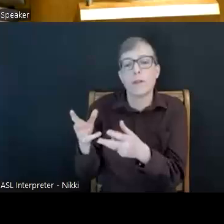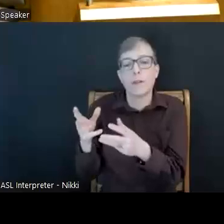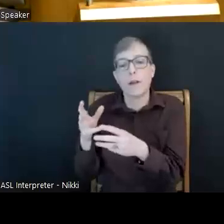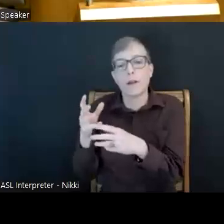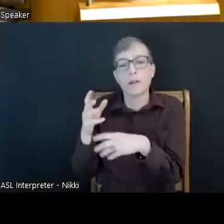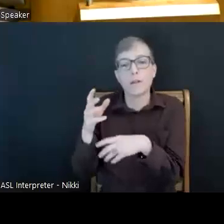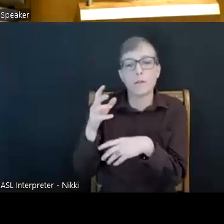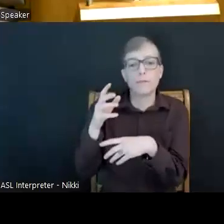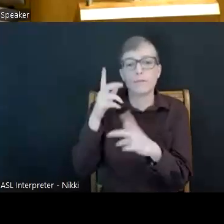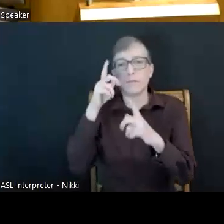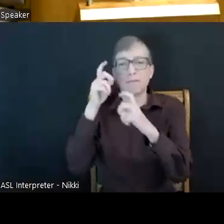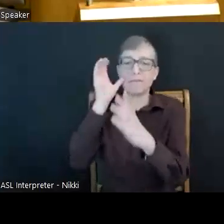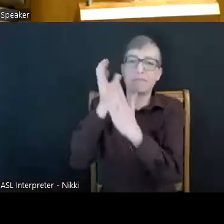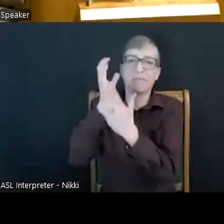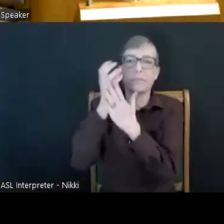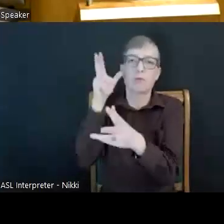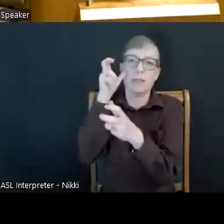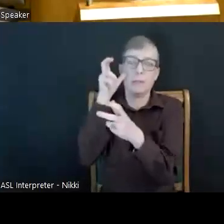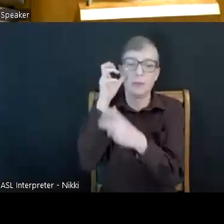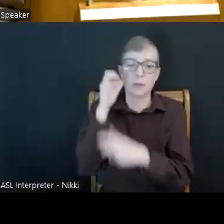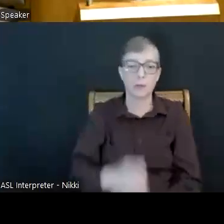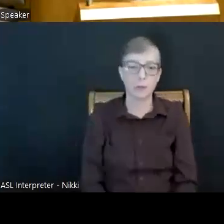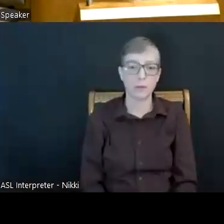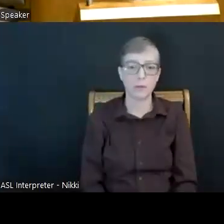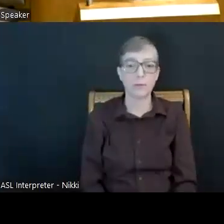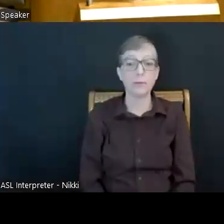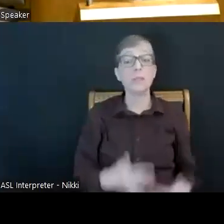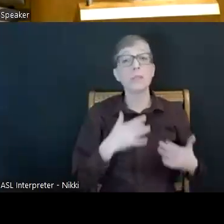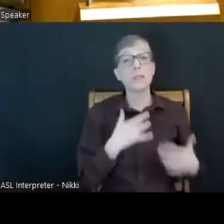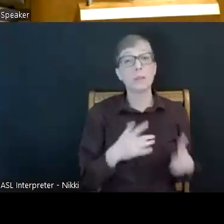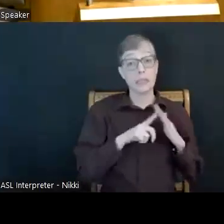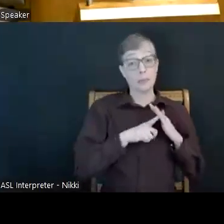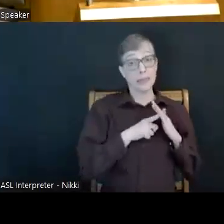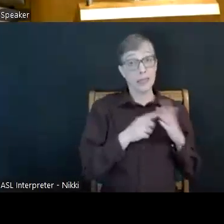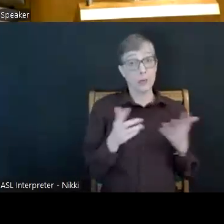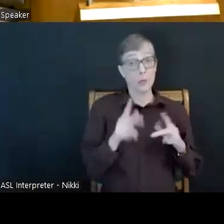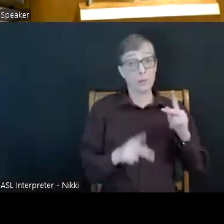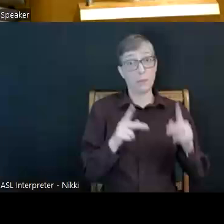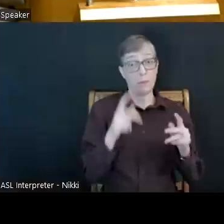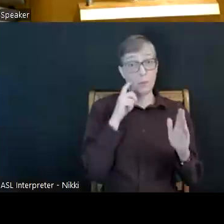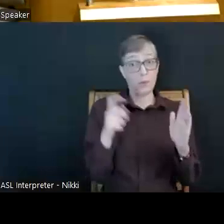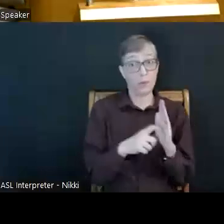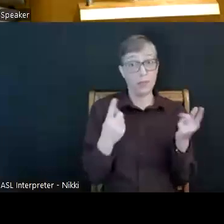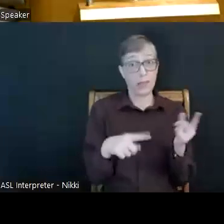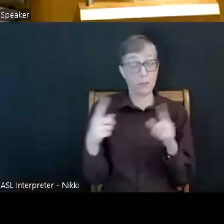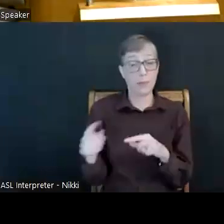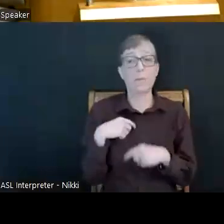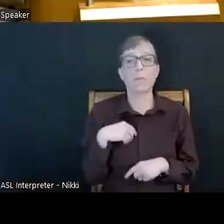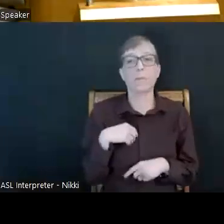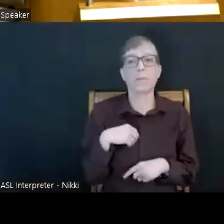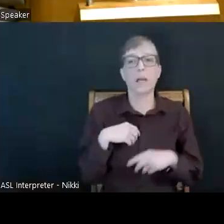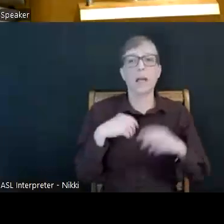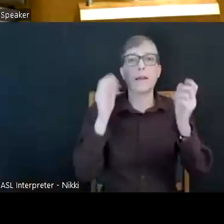in the course of macular degeneration, what people typically notice is in the center of their visual field, which of course is what